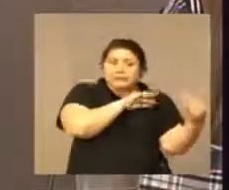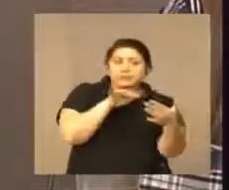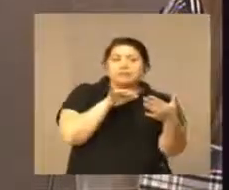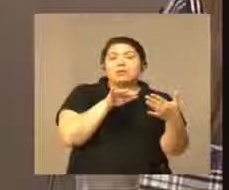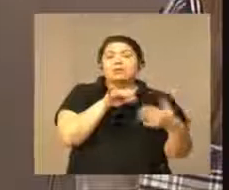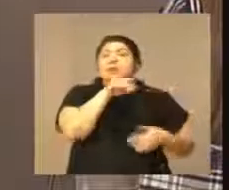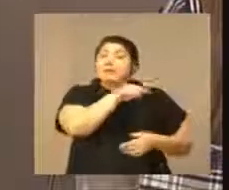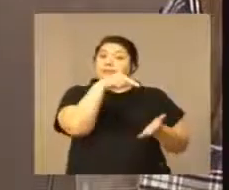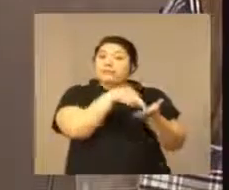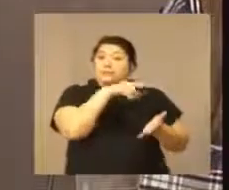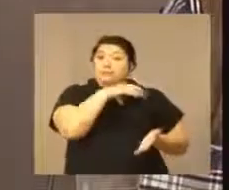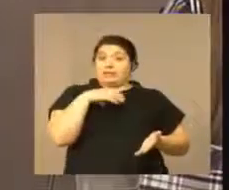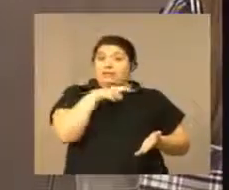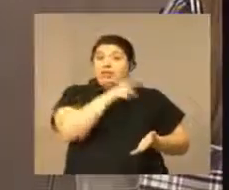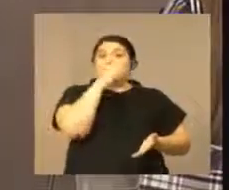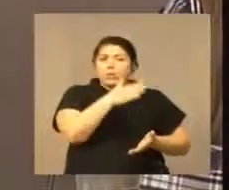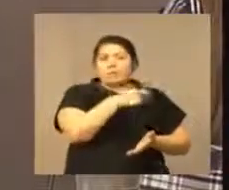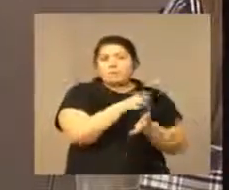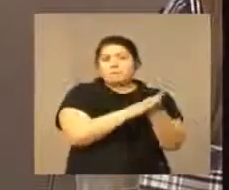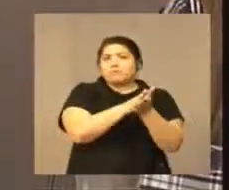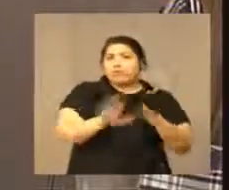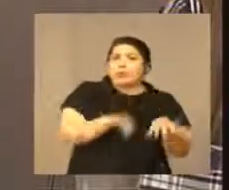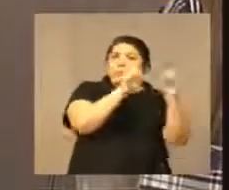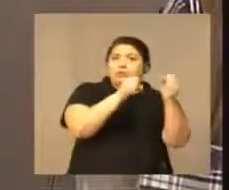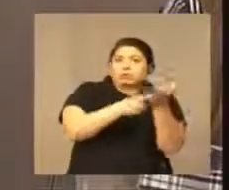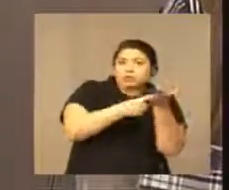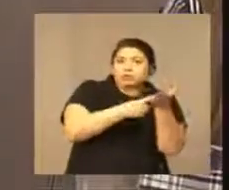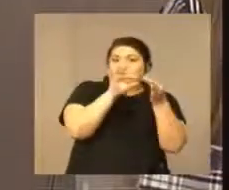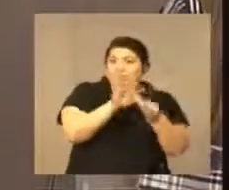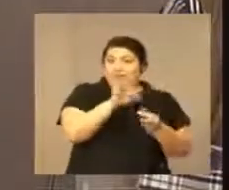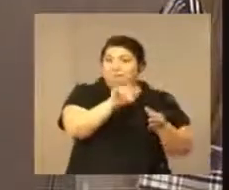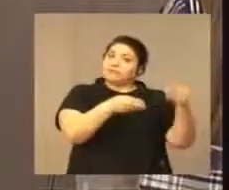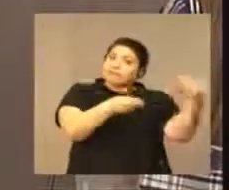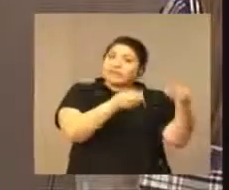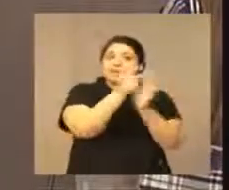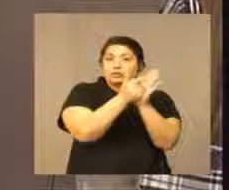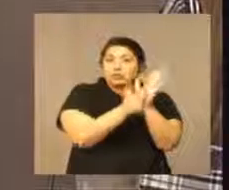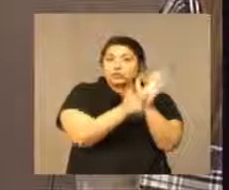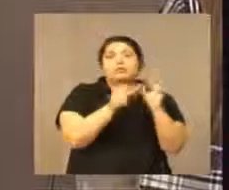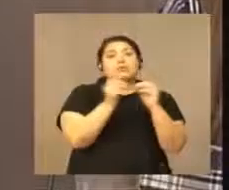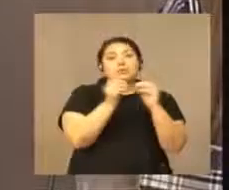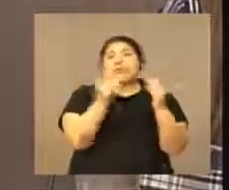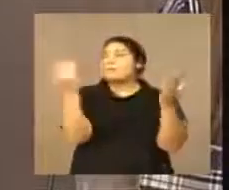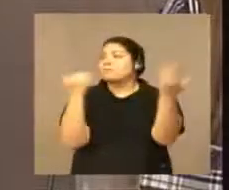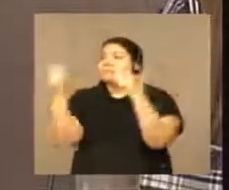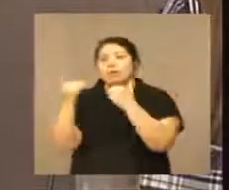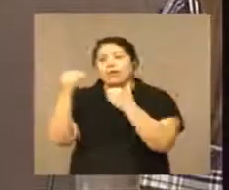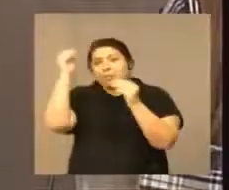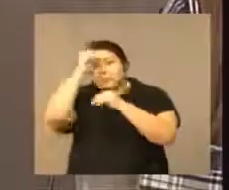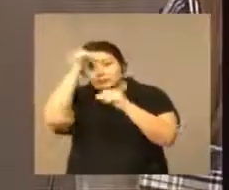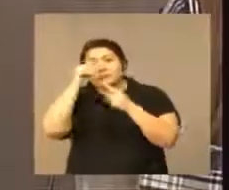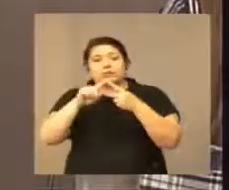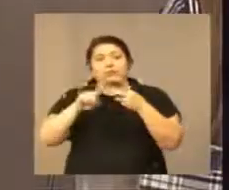to hold consultations on the legislation and seek input and opinions on the